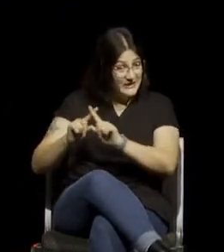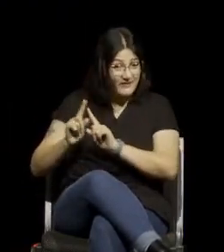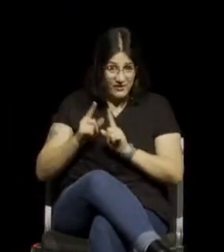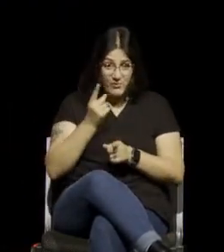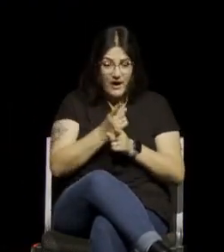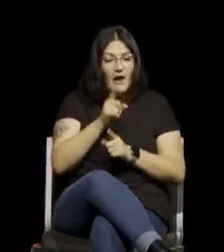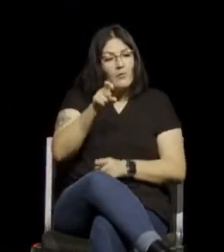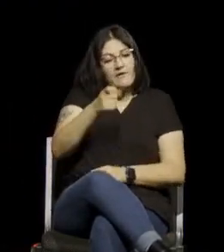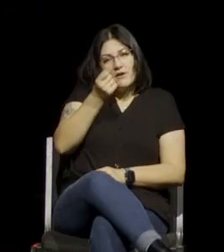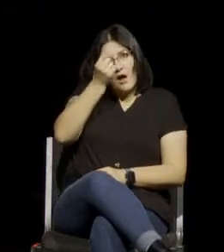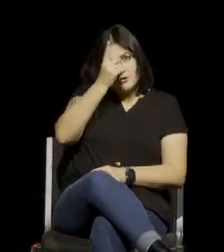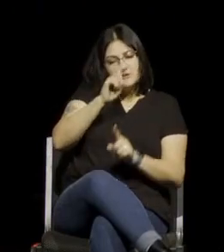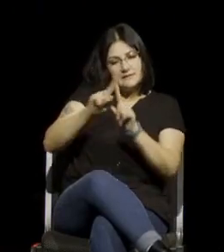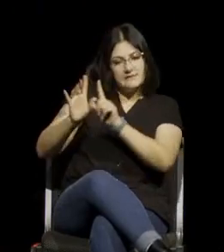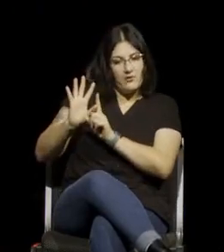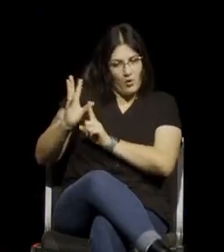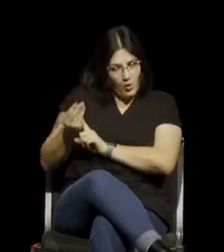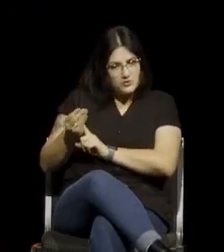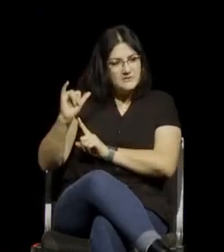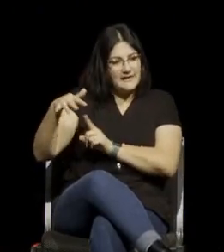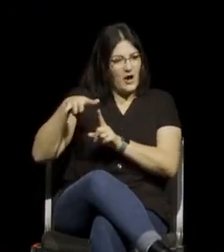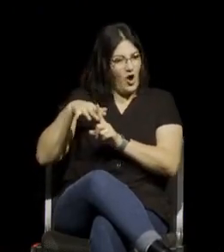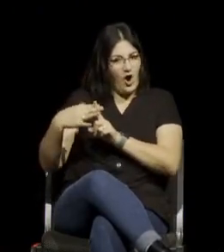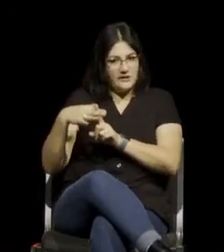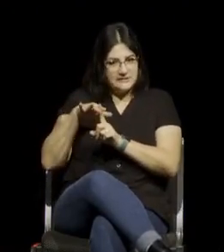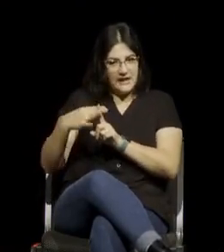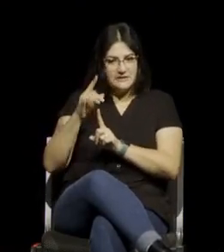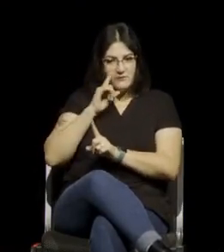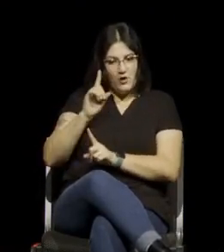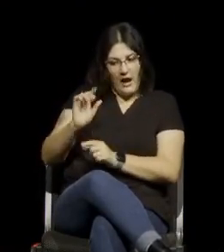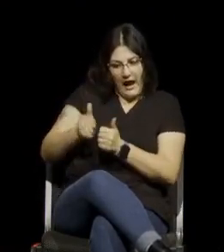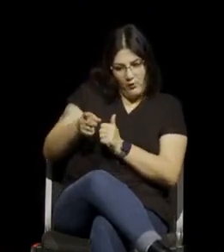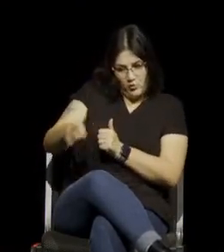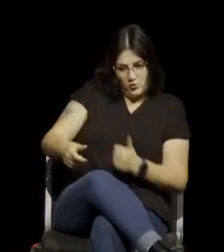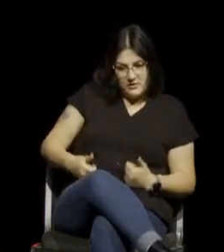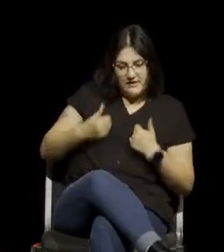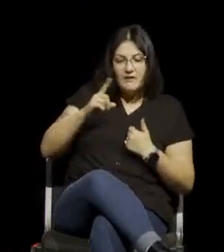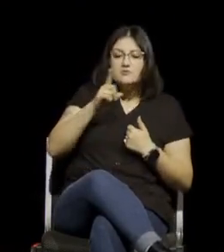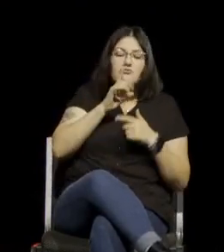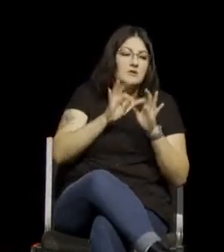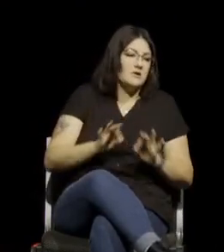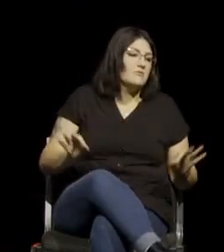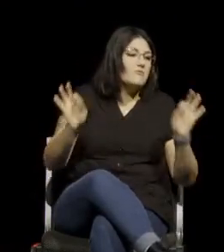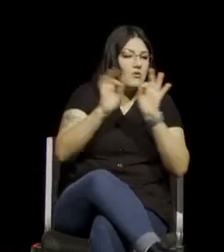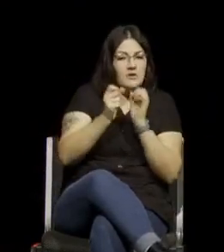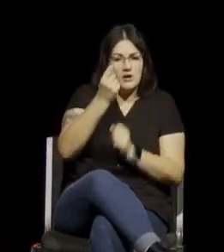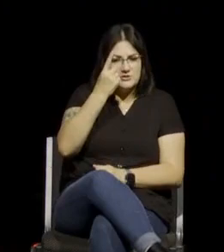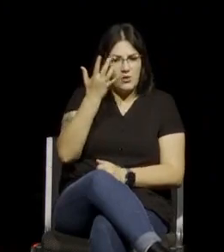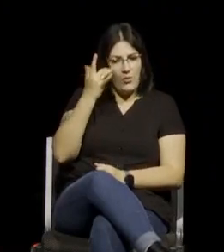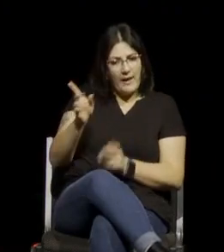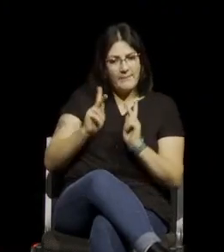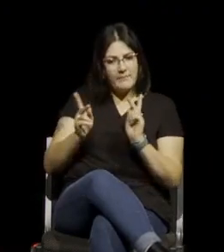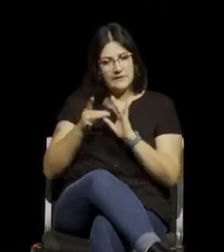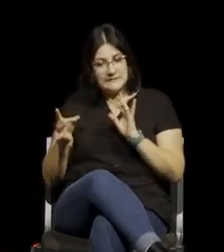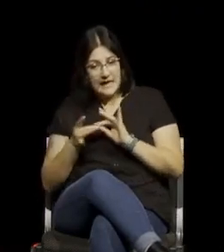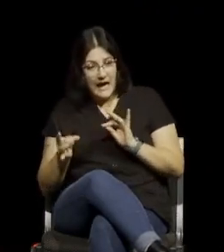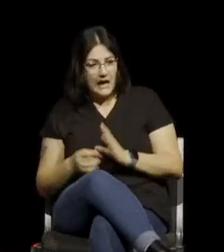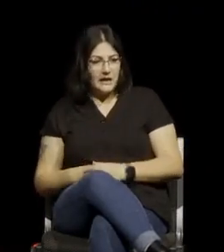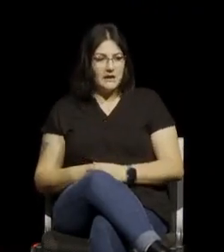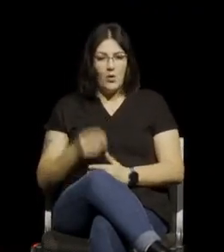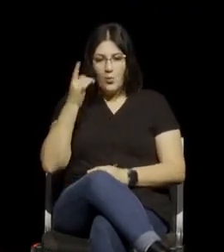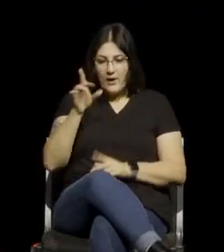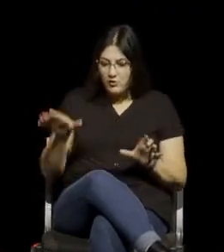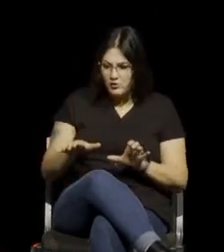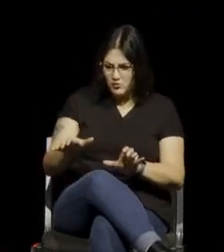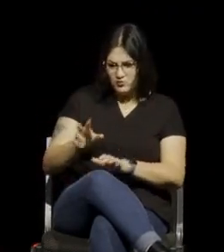those cultural differences, that context in which a person lives, is incredibly important to understand why people say what they say, why they